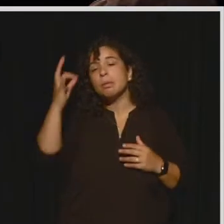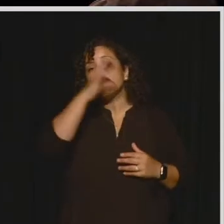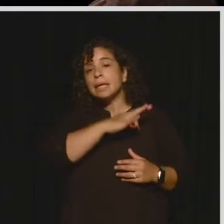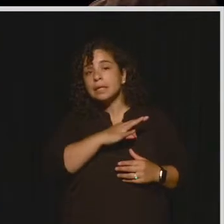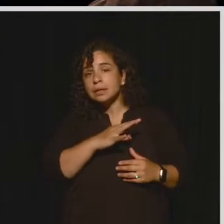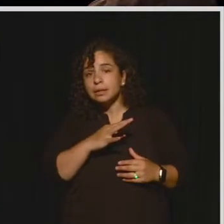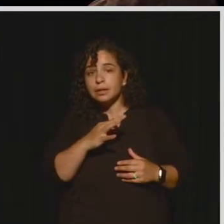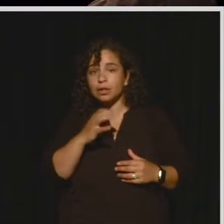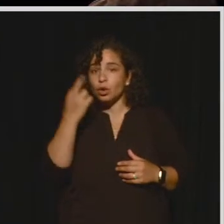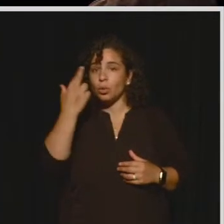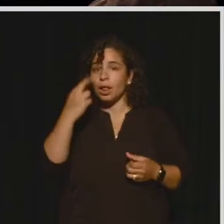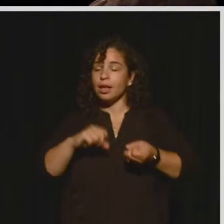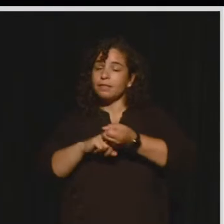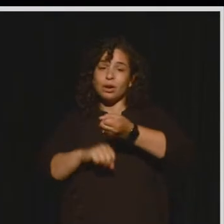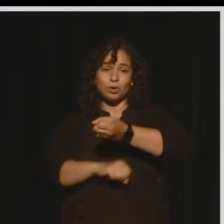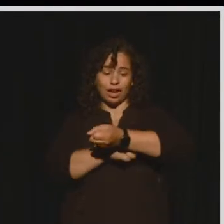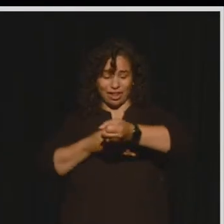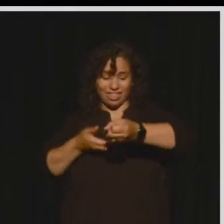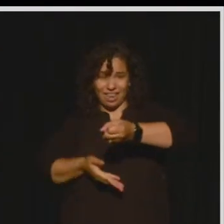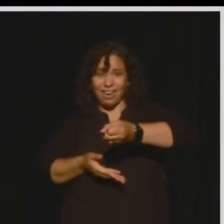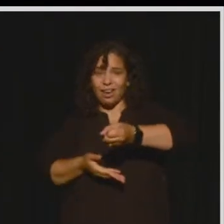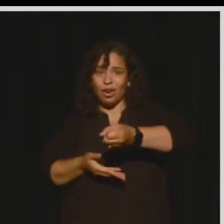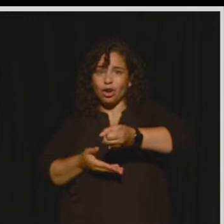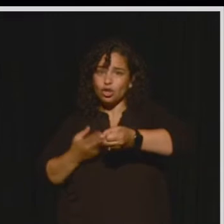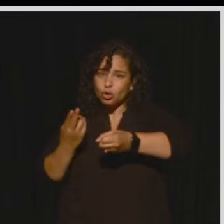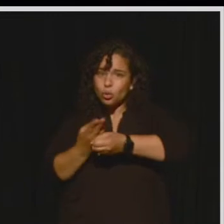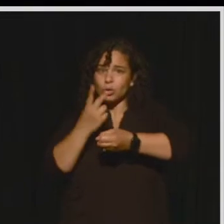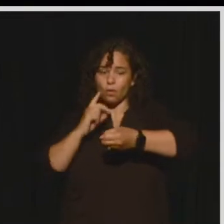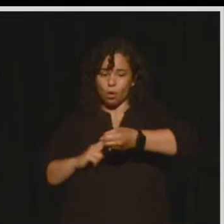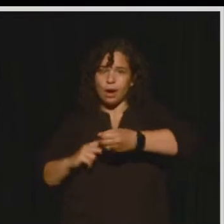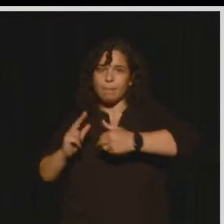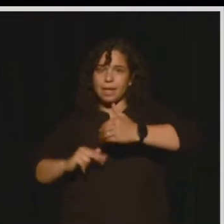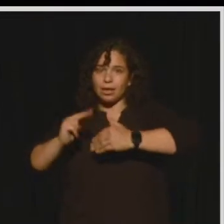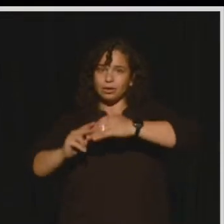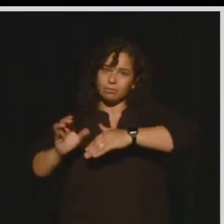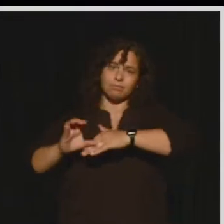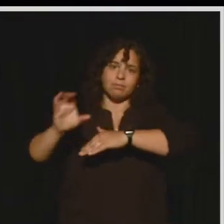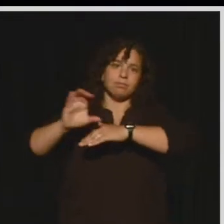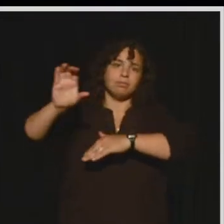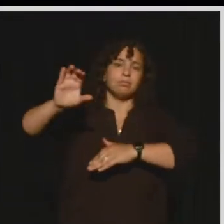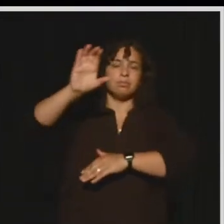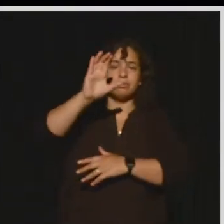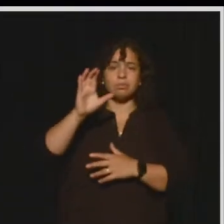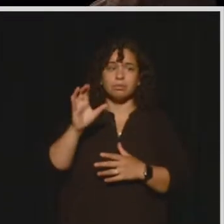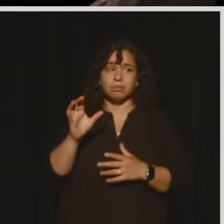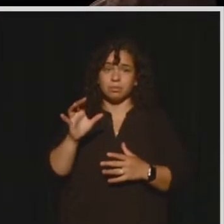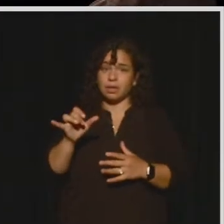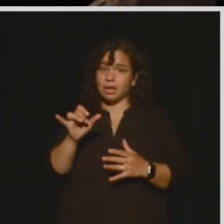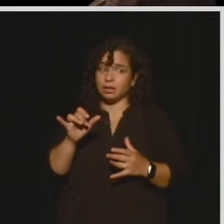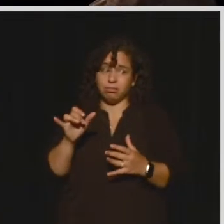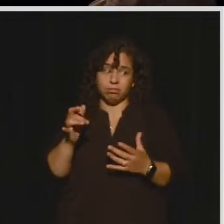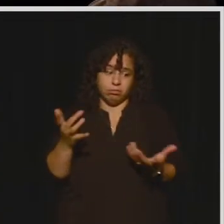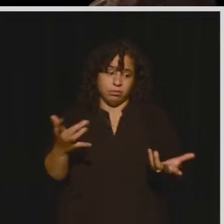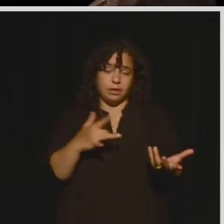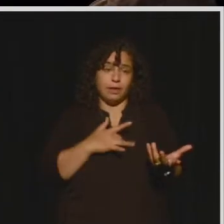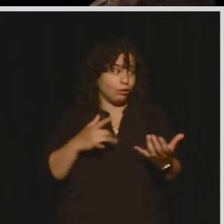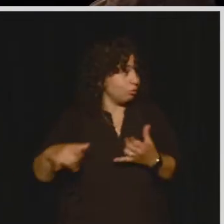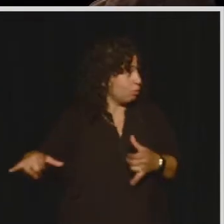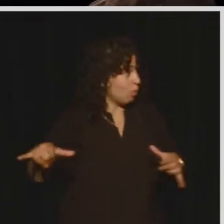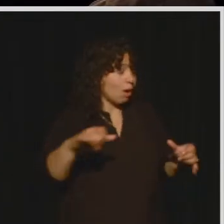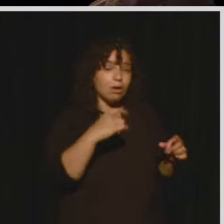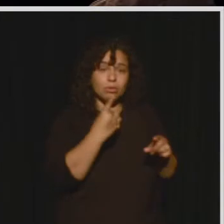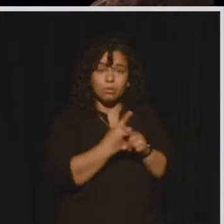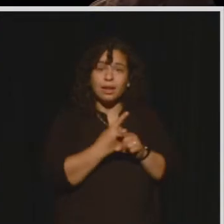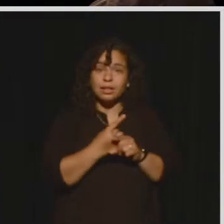forward, the foundation that's there. And I think that that's one of the things that I can, you know, safely say about everybody that's here, is that they've been